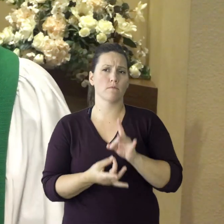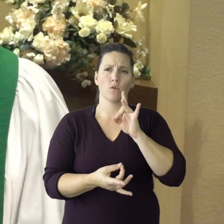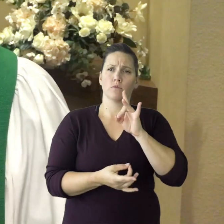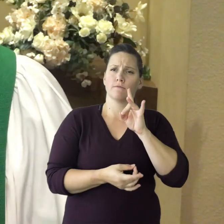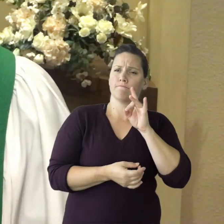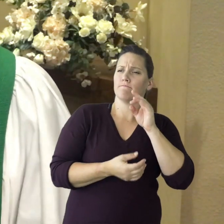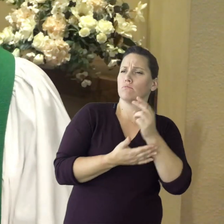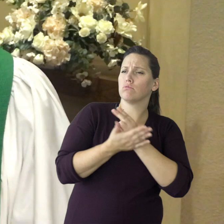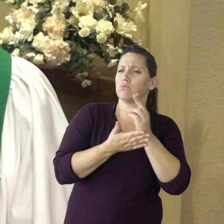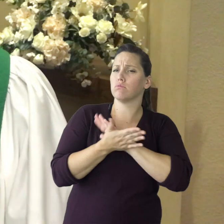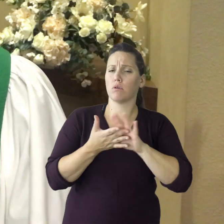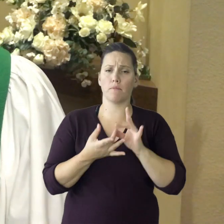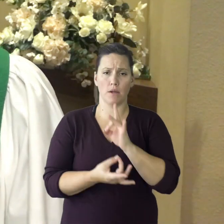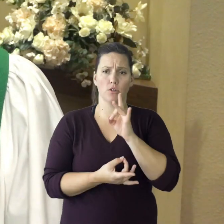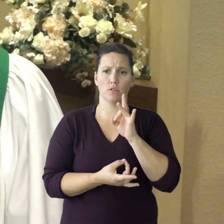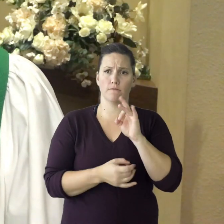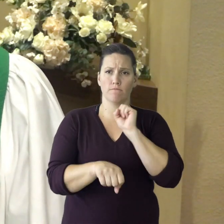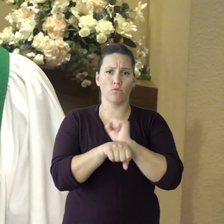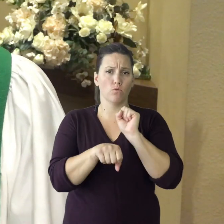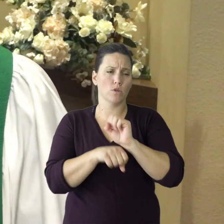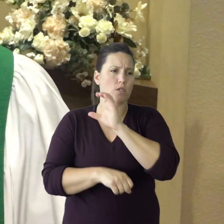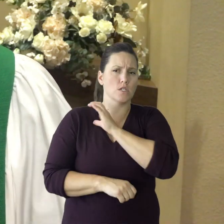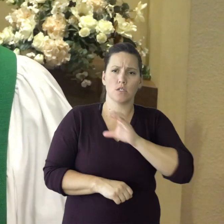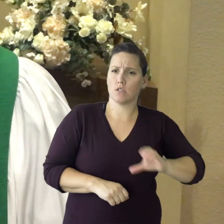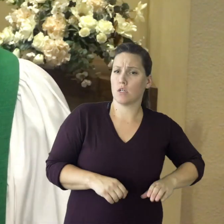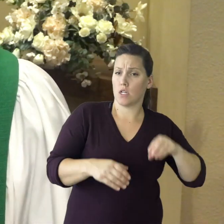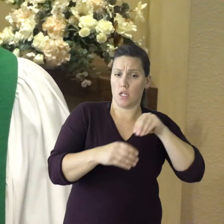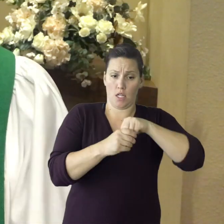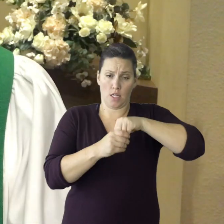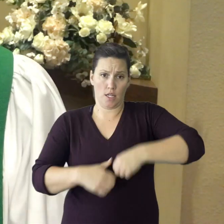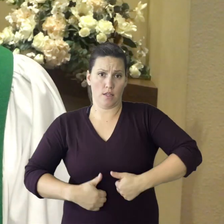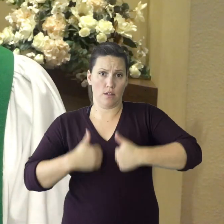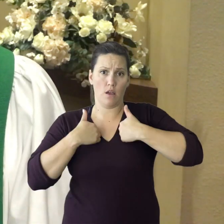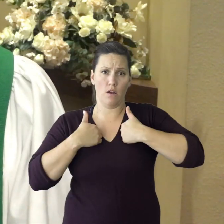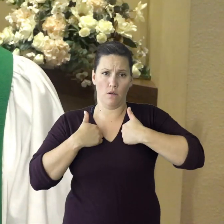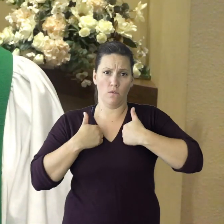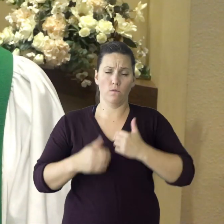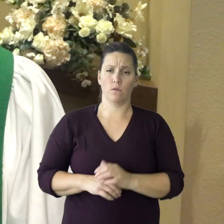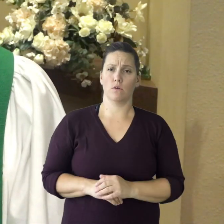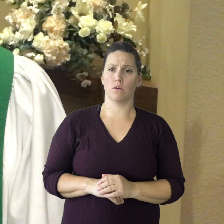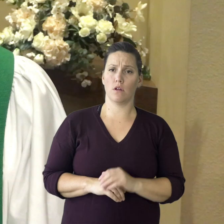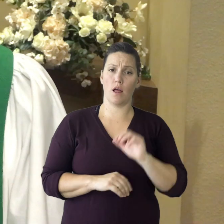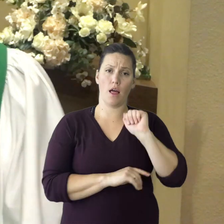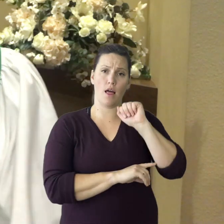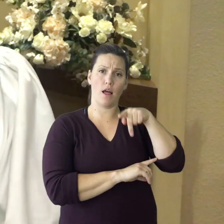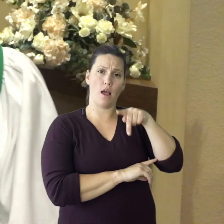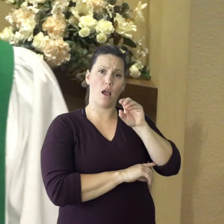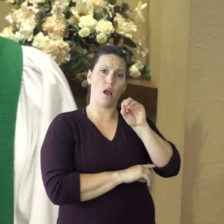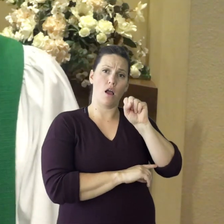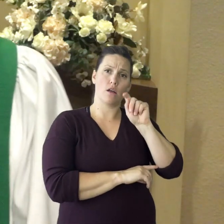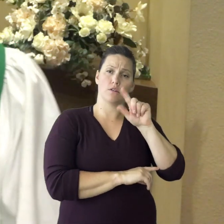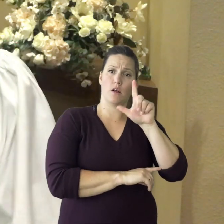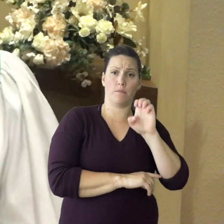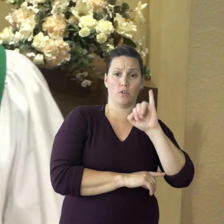the Holy Spirit, a fruit of the Holy Spirit. And it's the work of Christ in your life. The